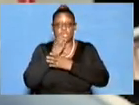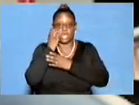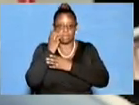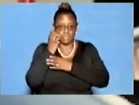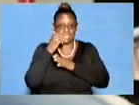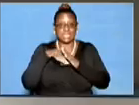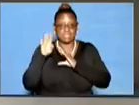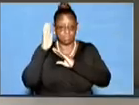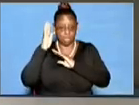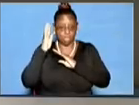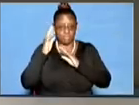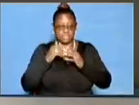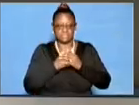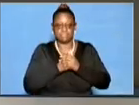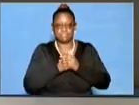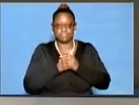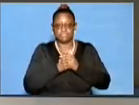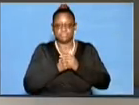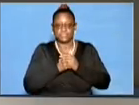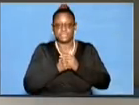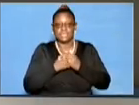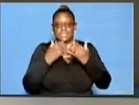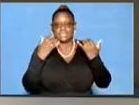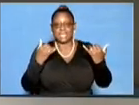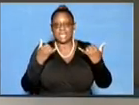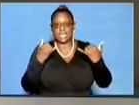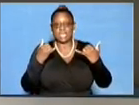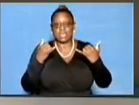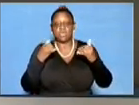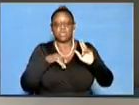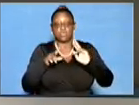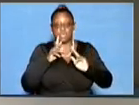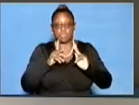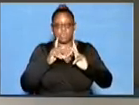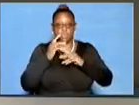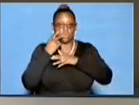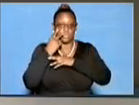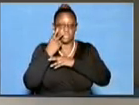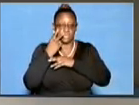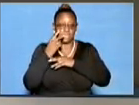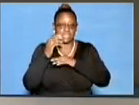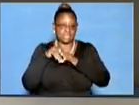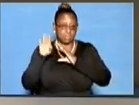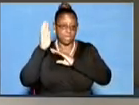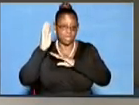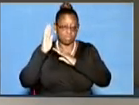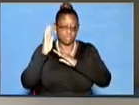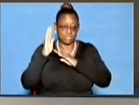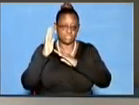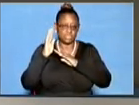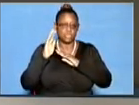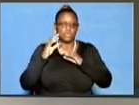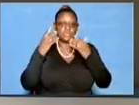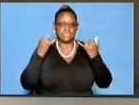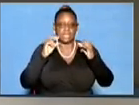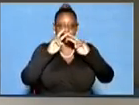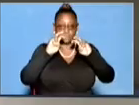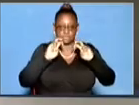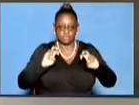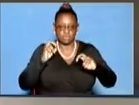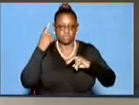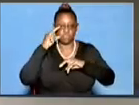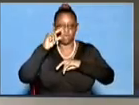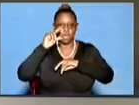Bahamas. At this point, officials will likely revisit the coral reefs to assess the health of reefs for